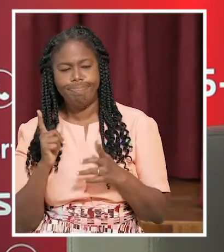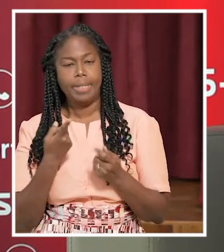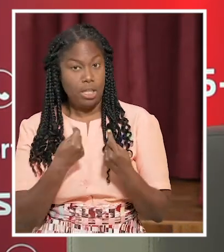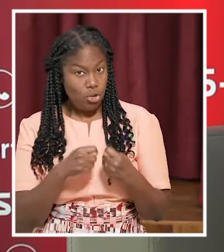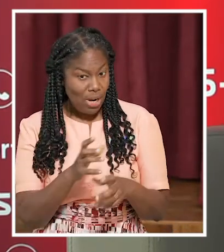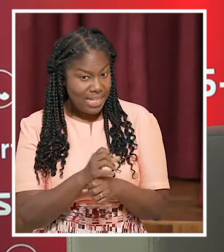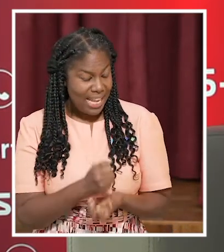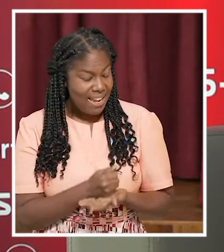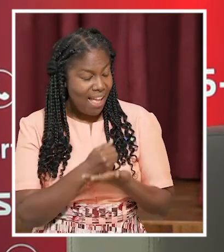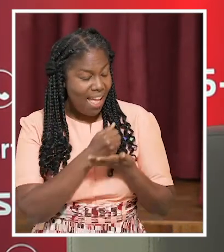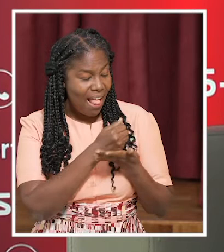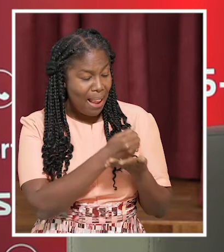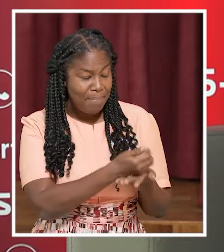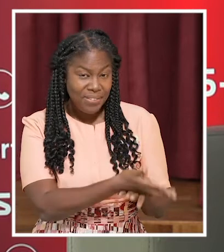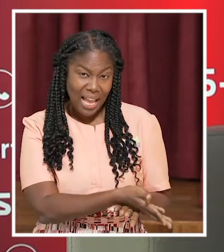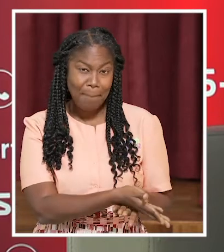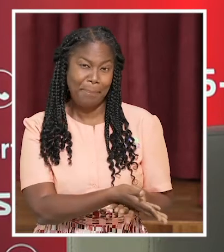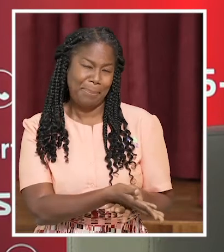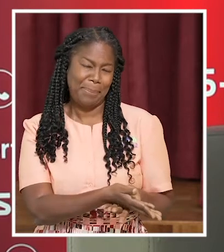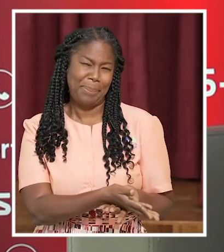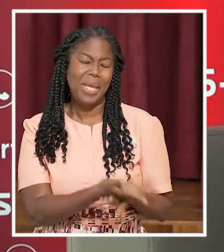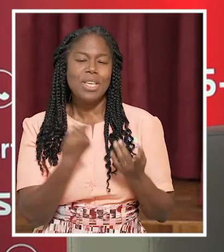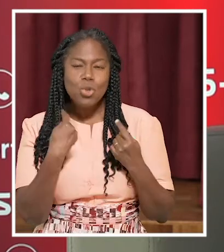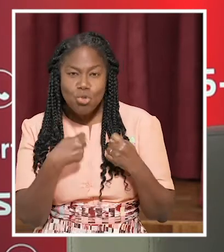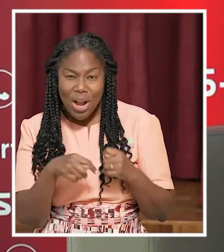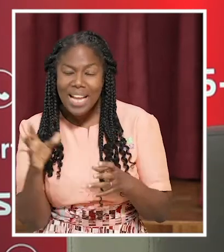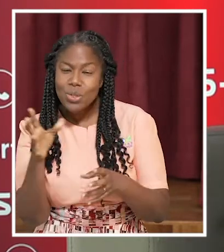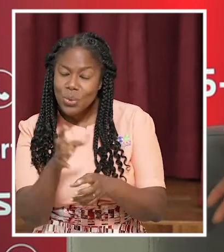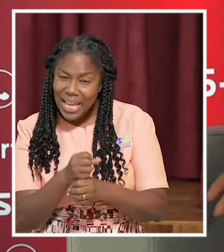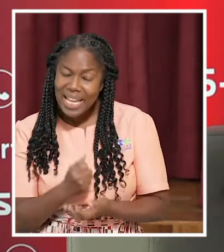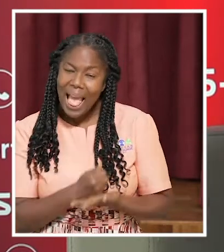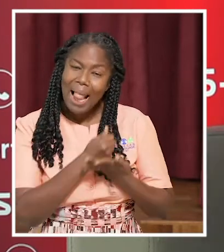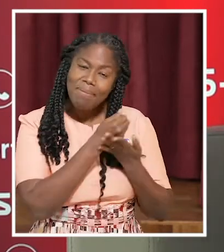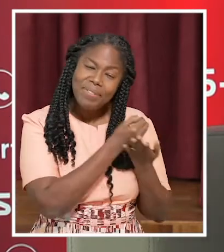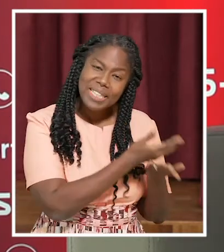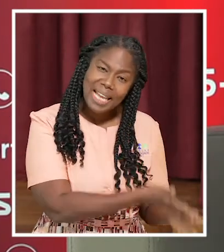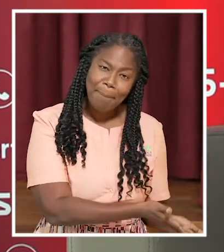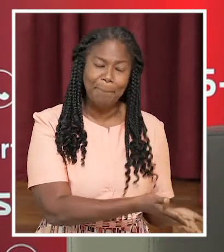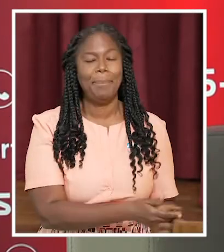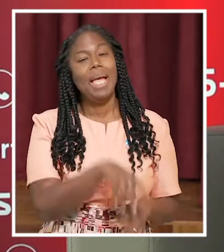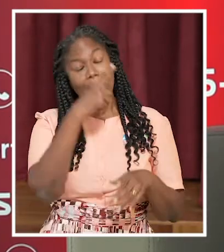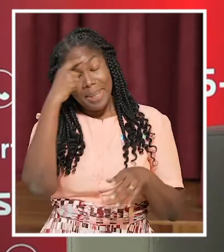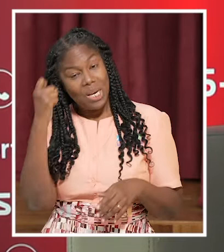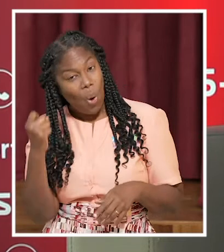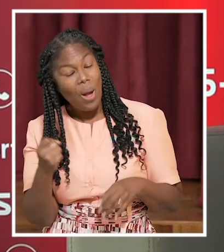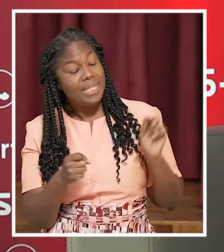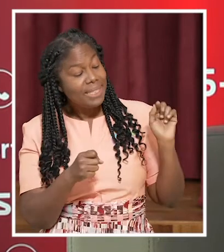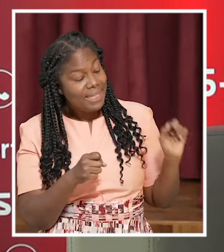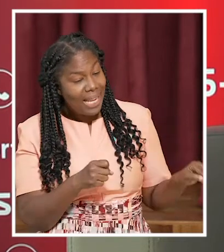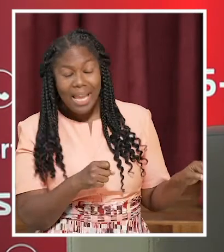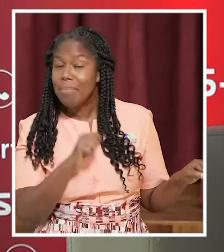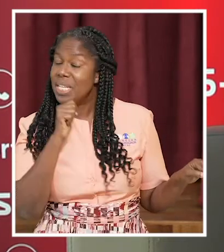state, a person may not be moved to get assistance for themselves. They're just like lethargic. So you now